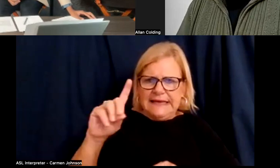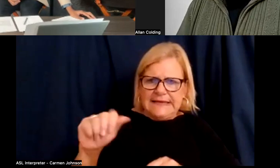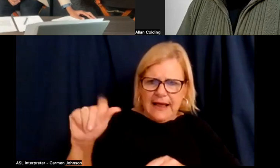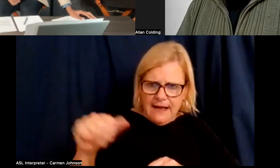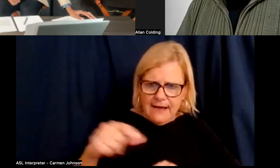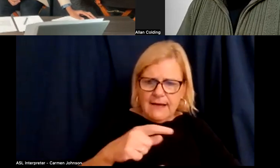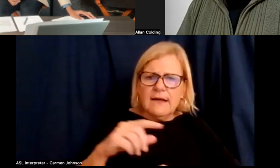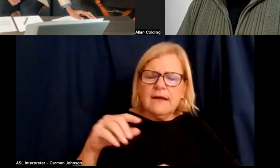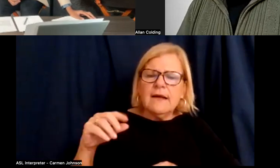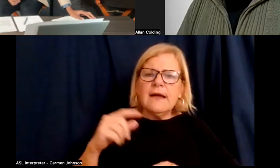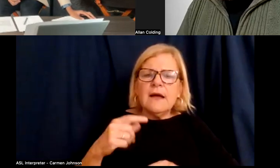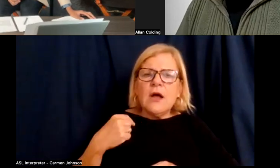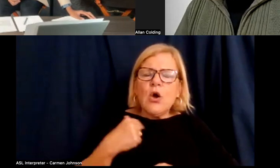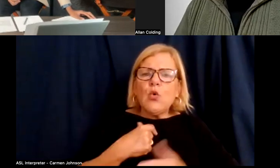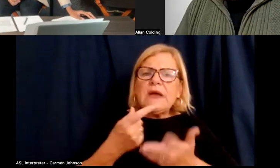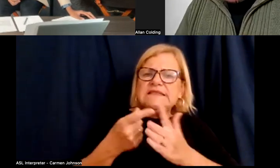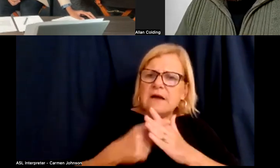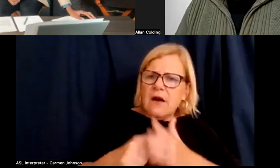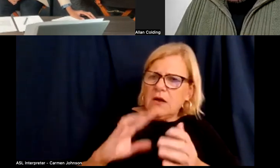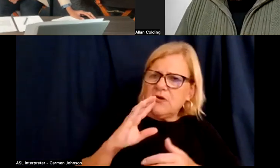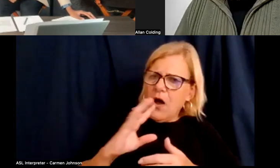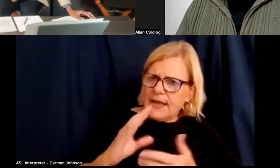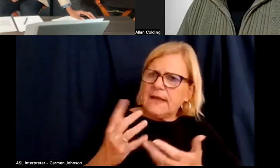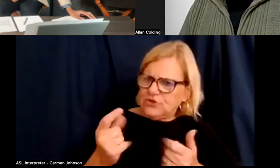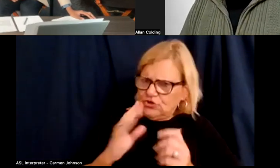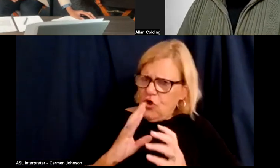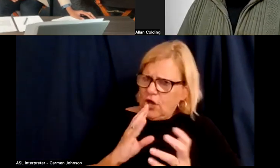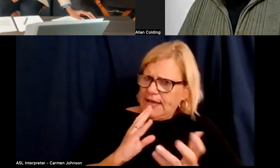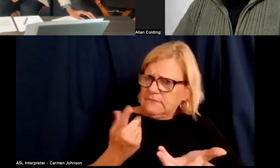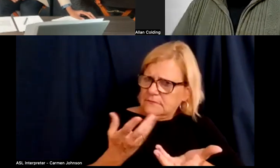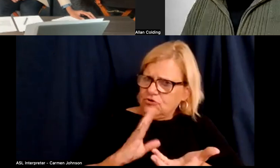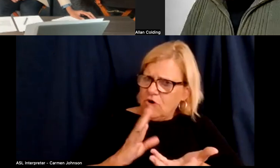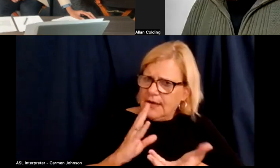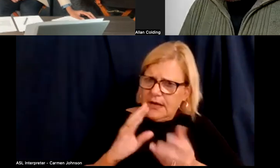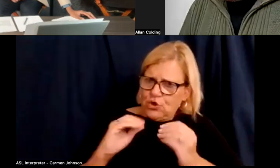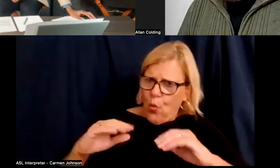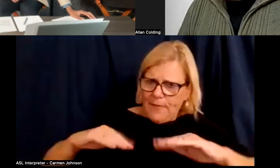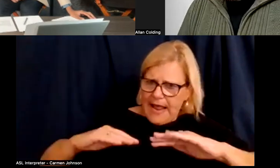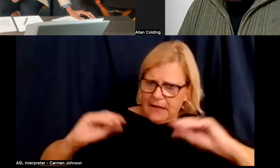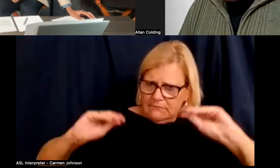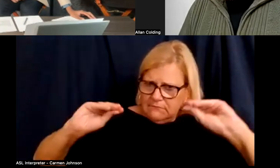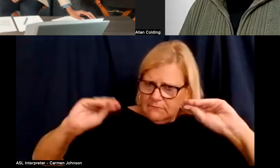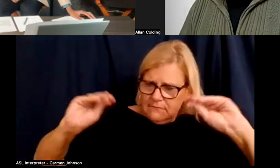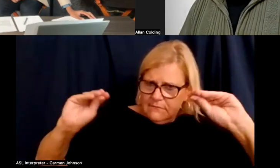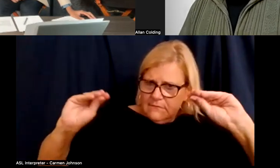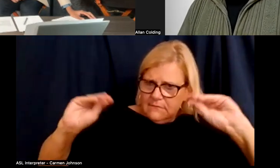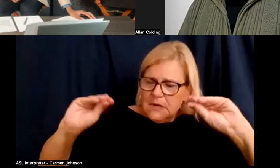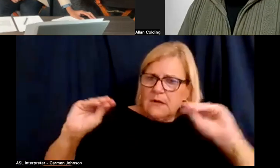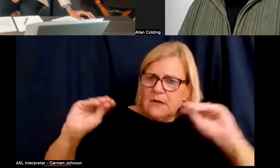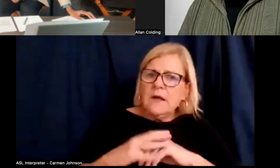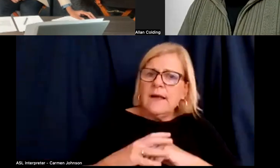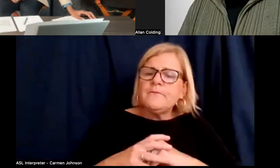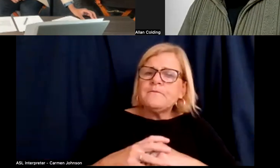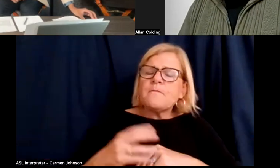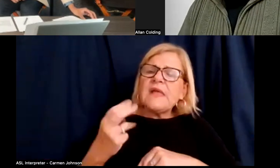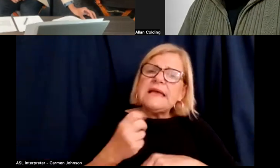told me that we started out talking, just talking, There was no playing of any drum. Okay. And